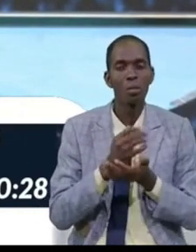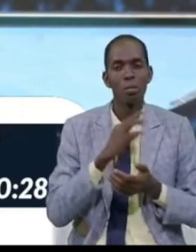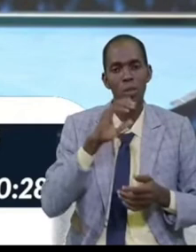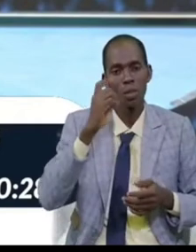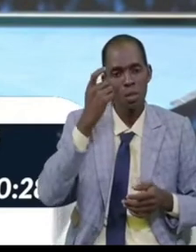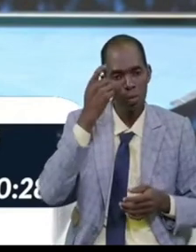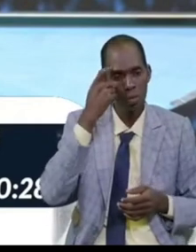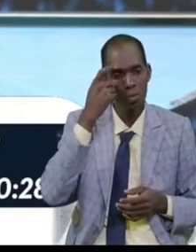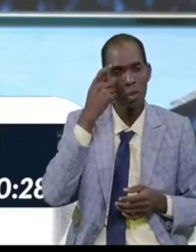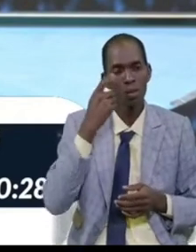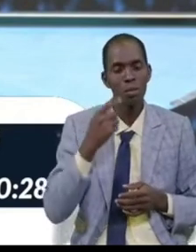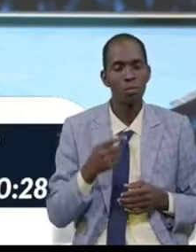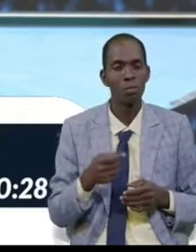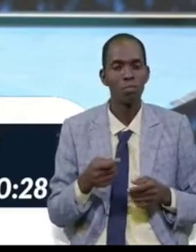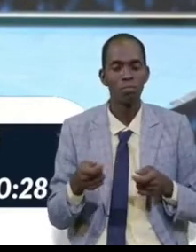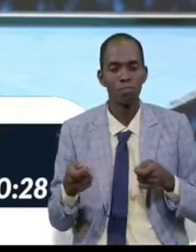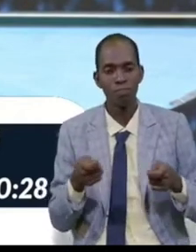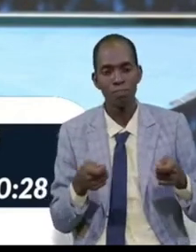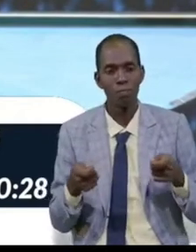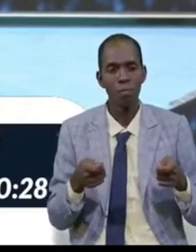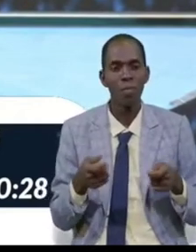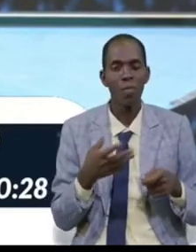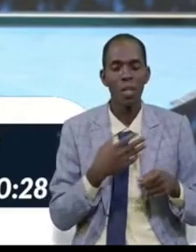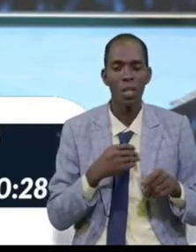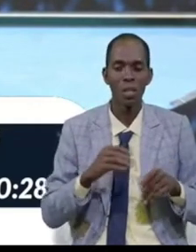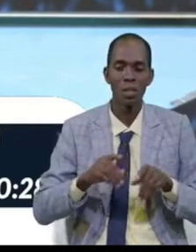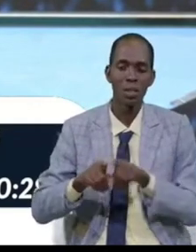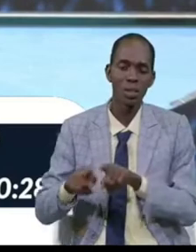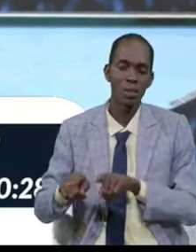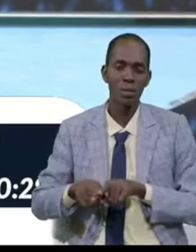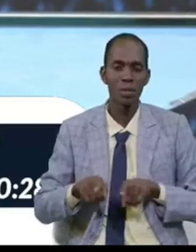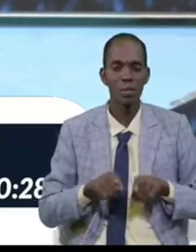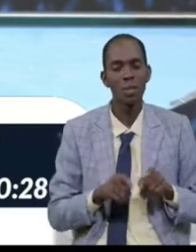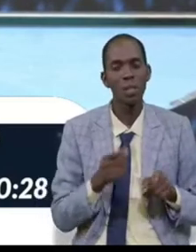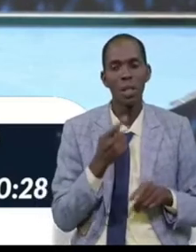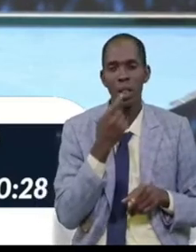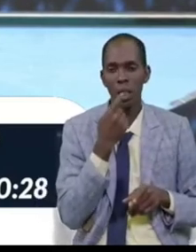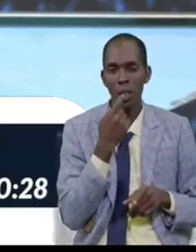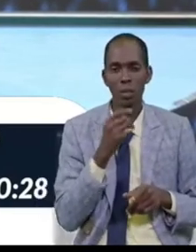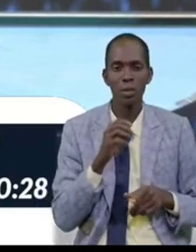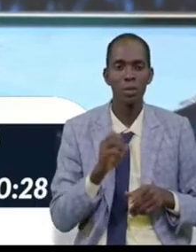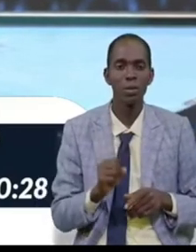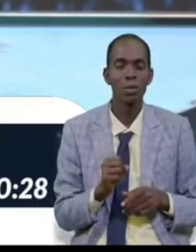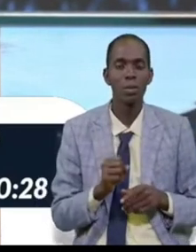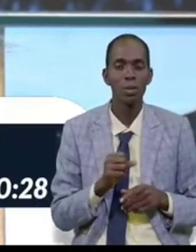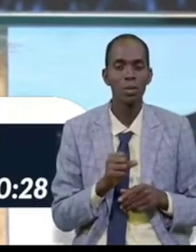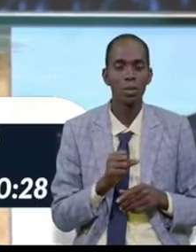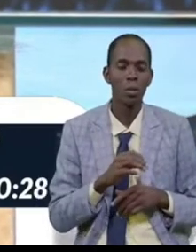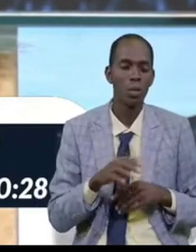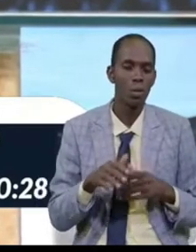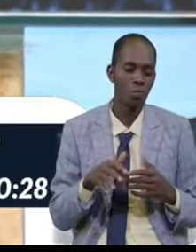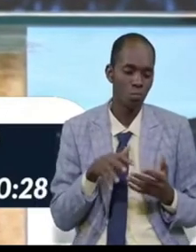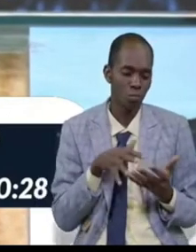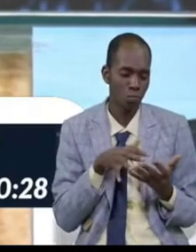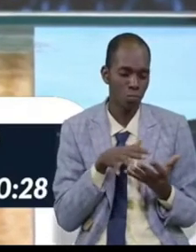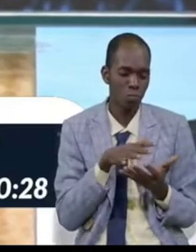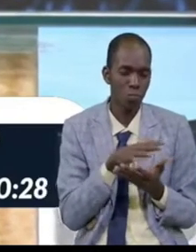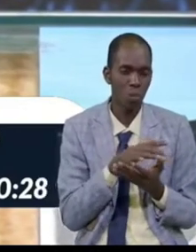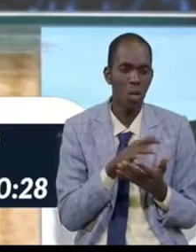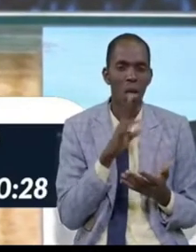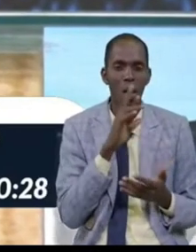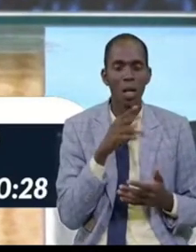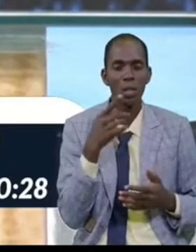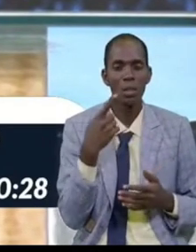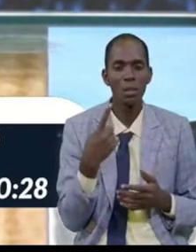governments, administration, and diversities of tongues. Those are the